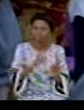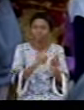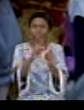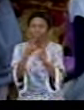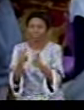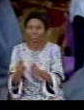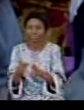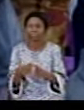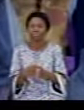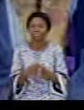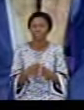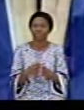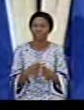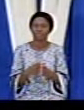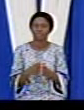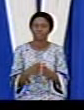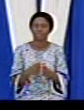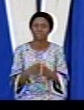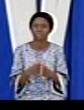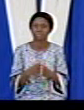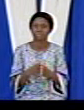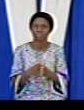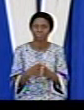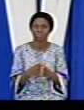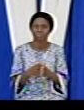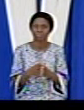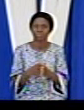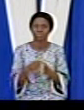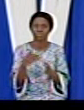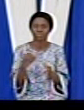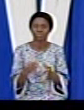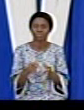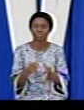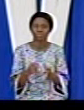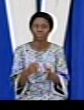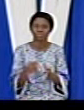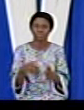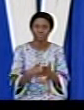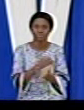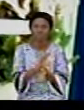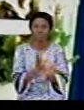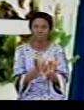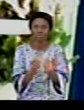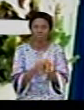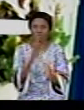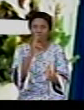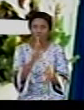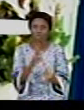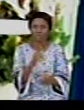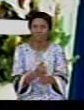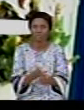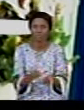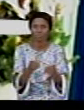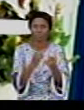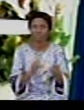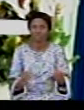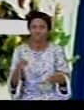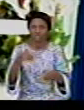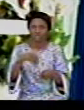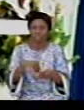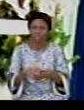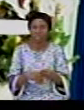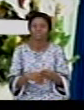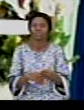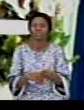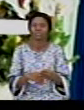after the believers, the ones that are just coming in, the newcomers, then the ones in the church that are